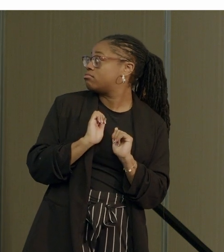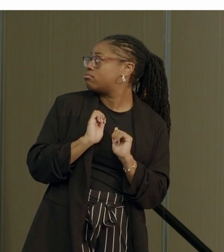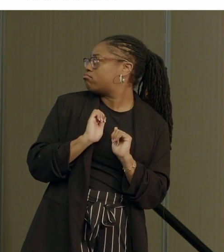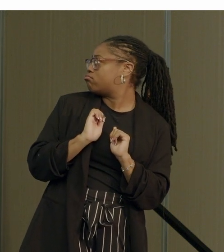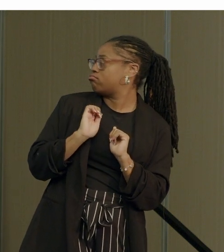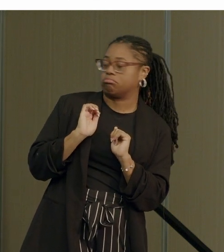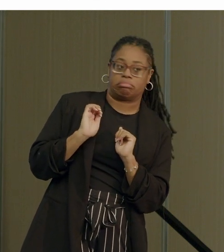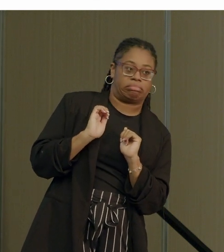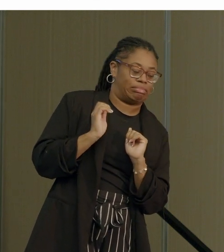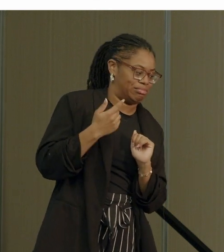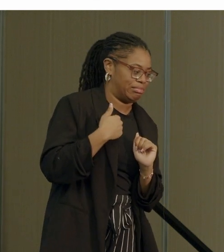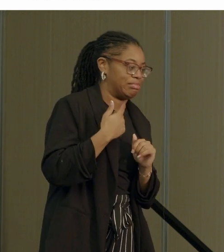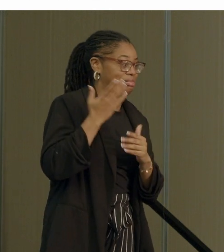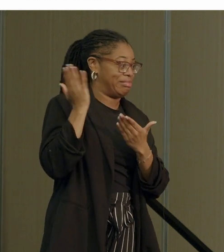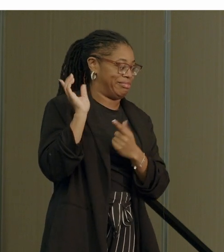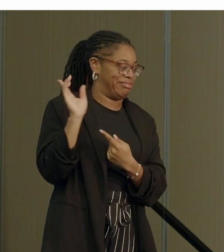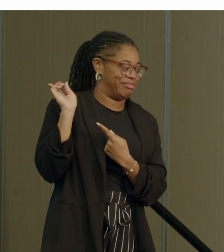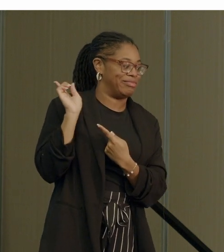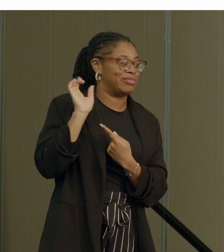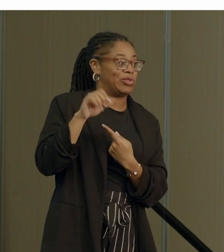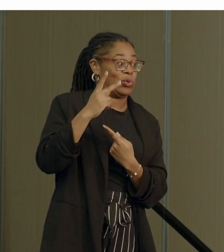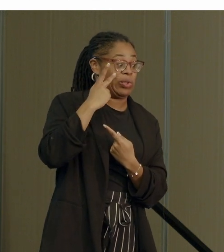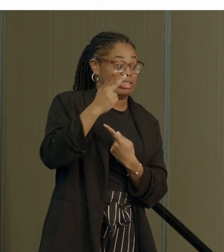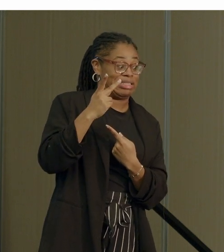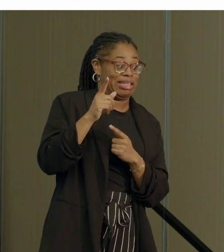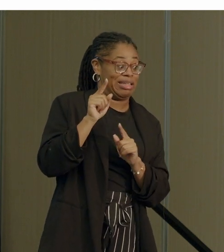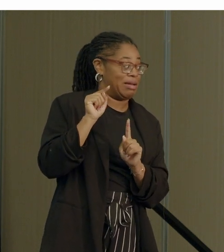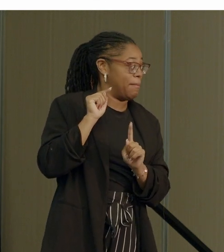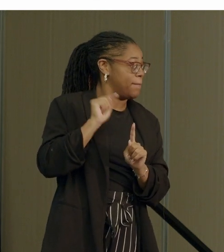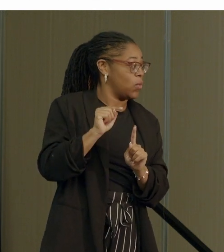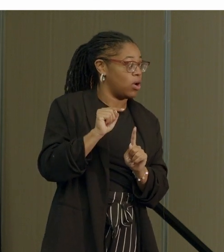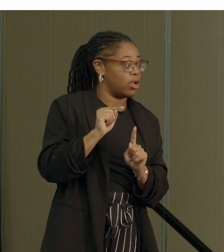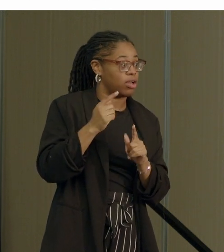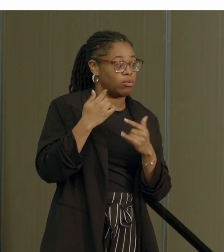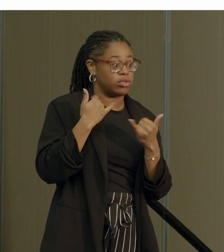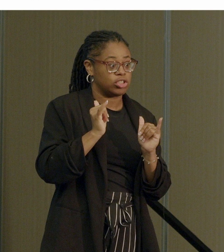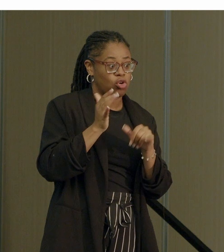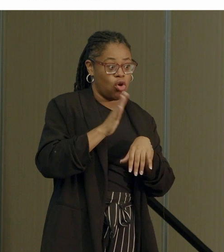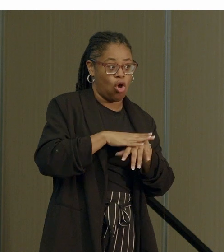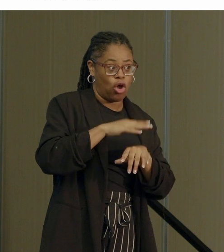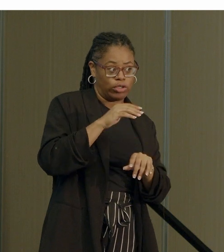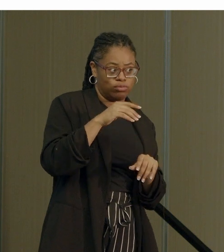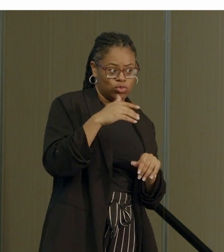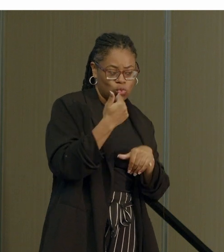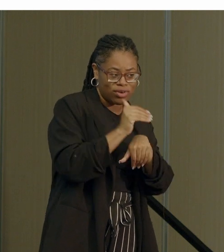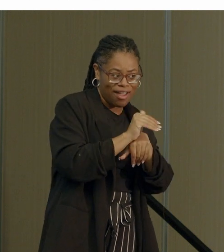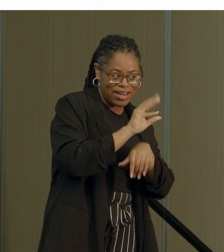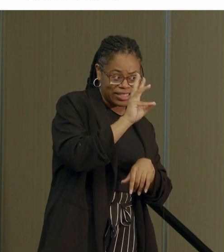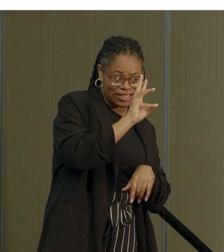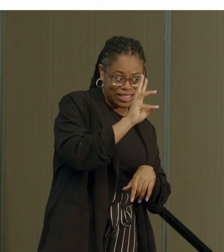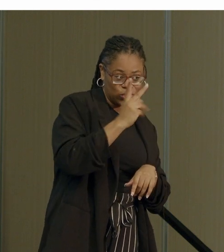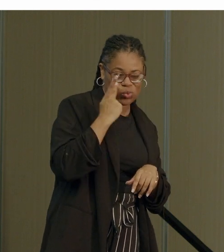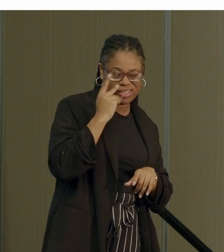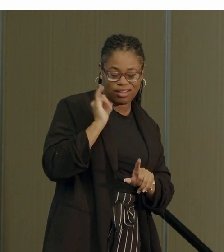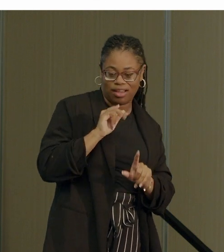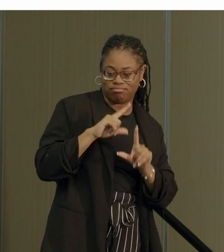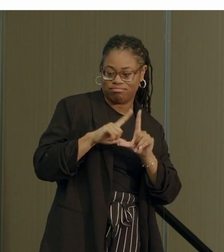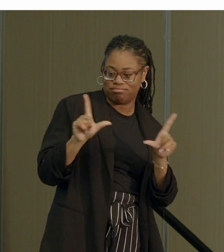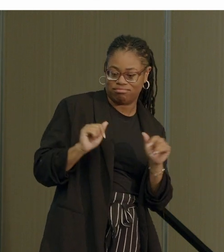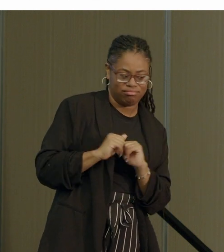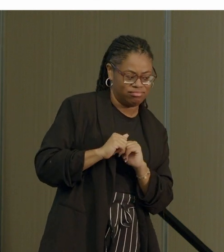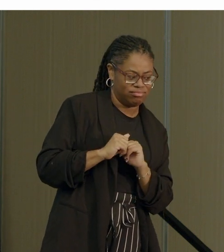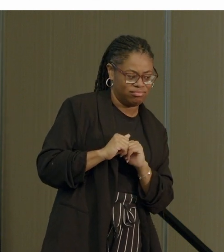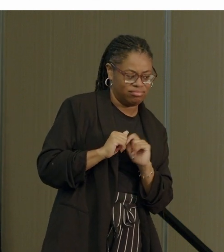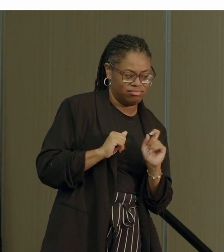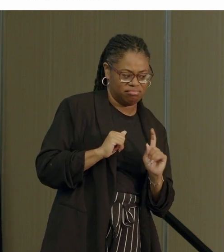Here, you can look or point to any app. Are we still on for tonight at 6? I can't wait. Or a gesture, and